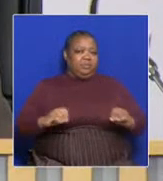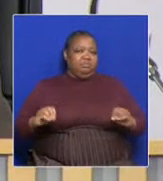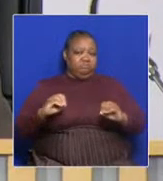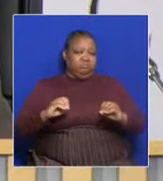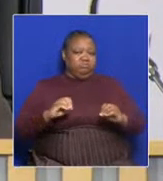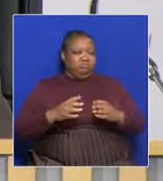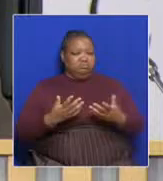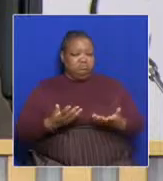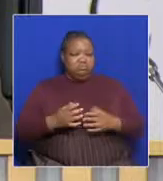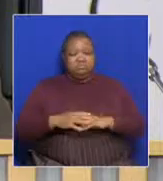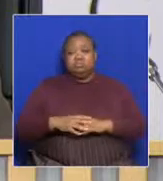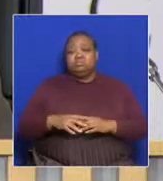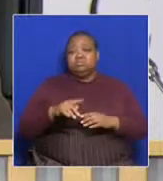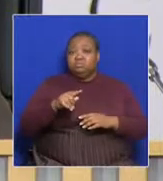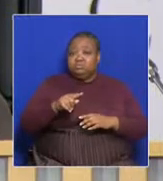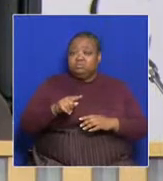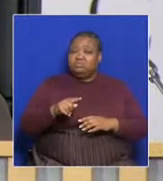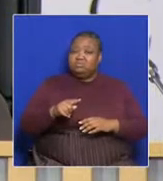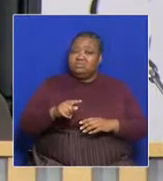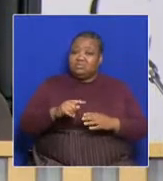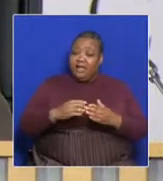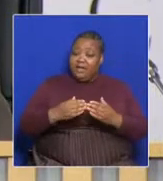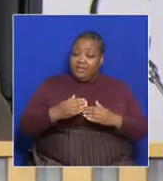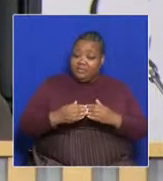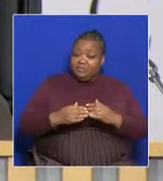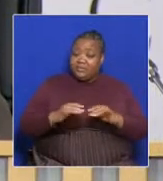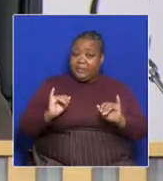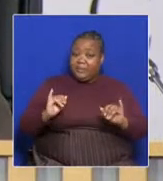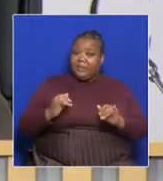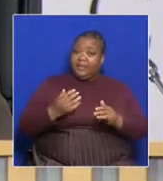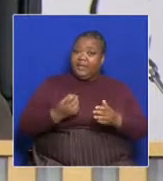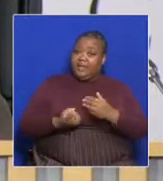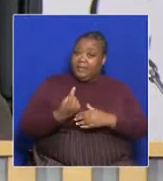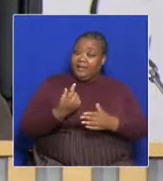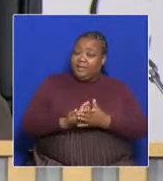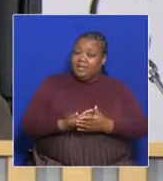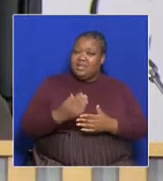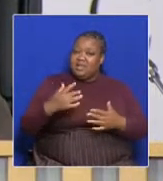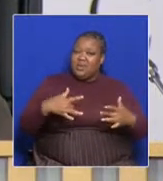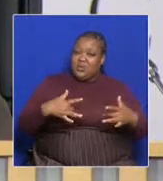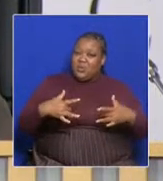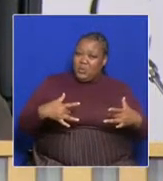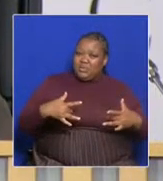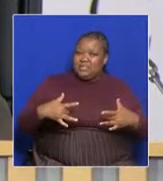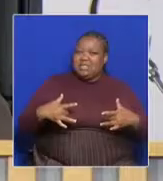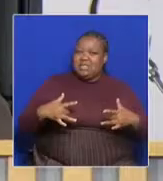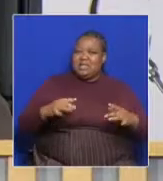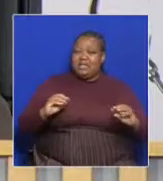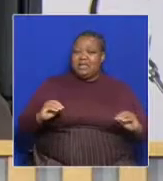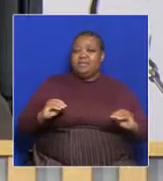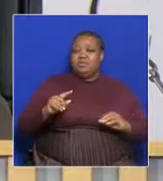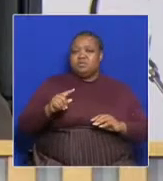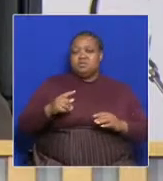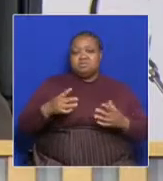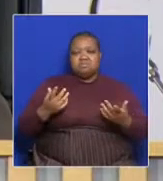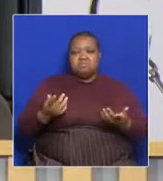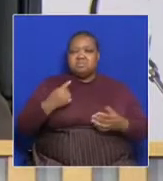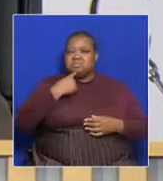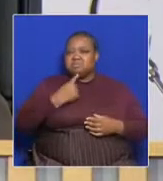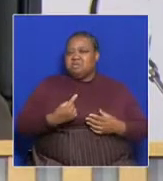of consequence. It is worrying that you're sitting there and you're saying it's of no consequence.